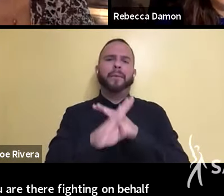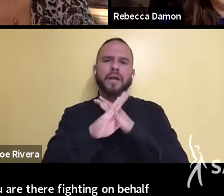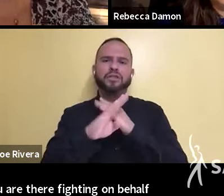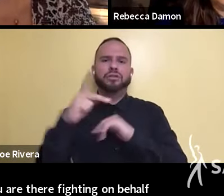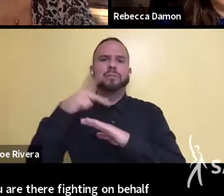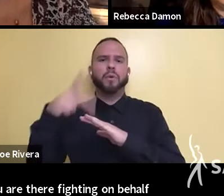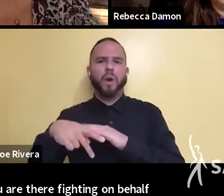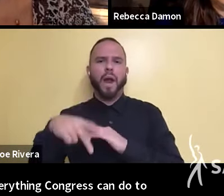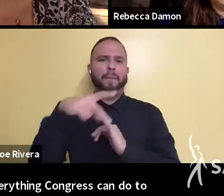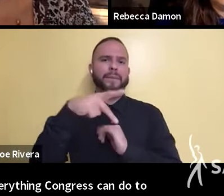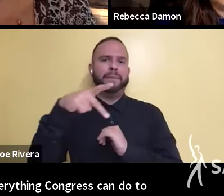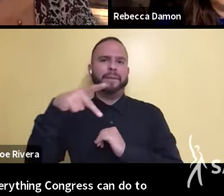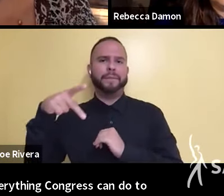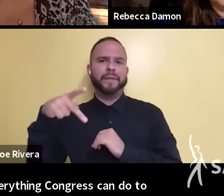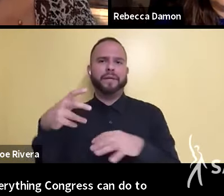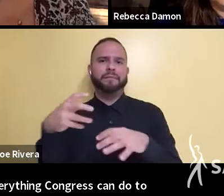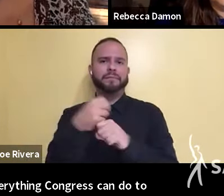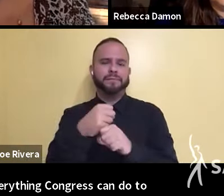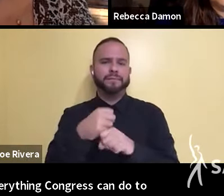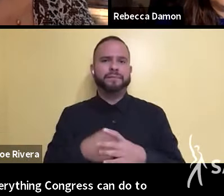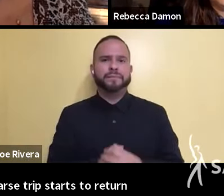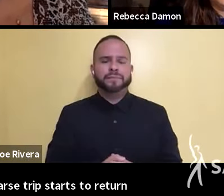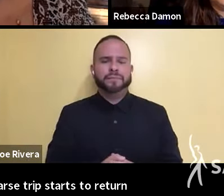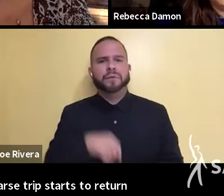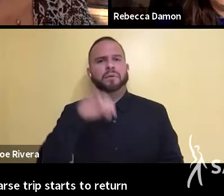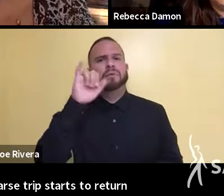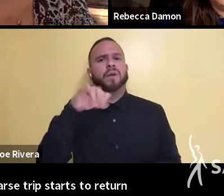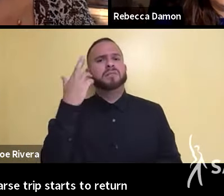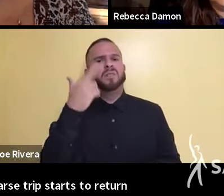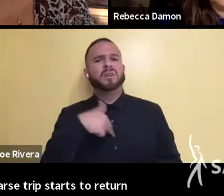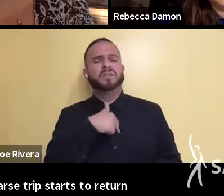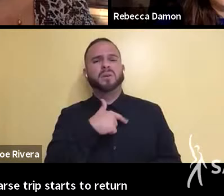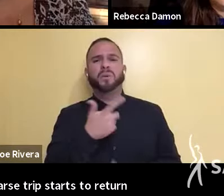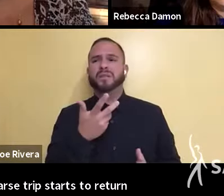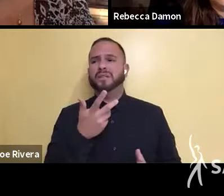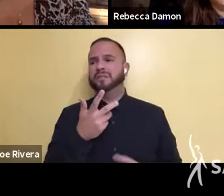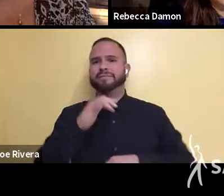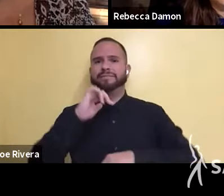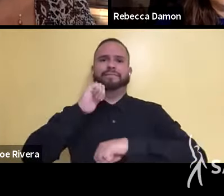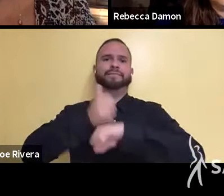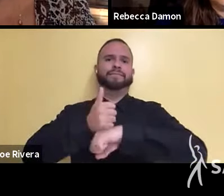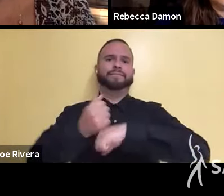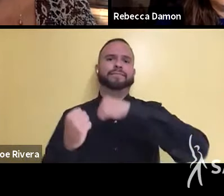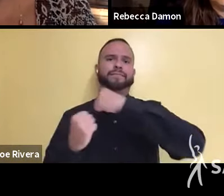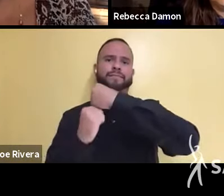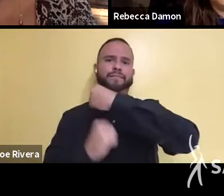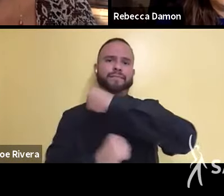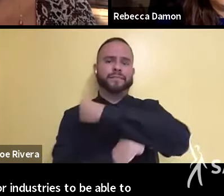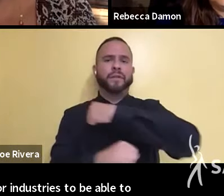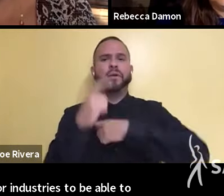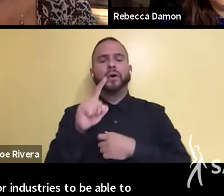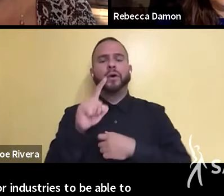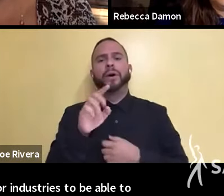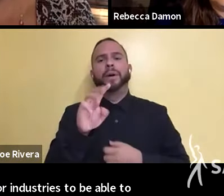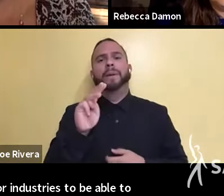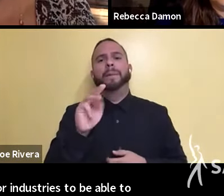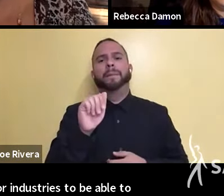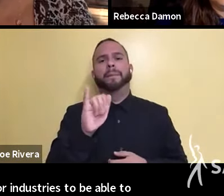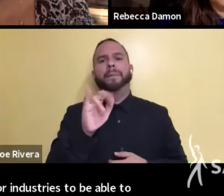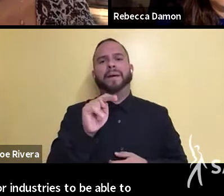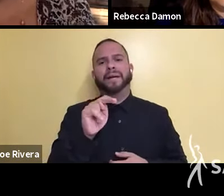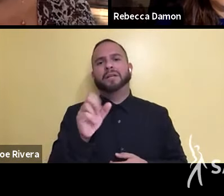Program. And that's why we laid the groundwork for the Main Street program, which is run out of the